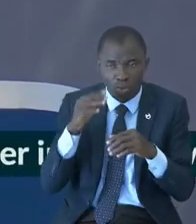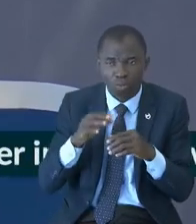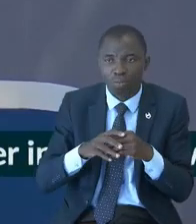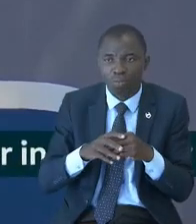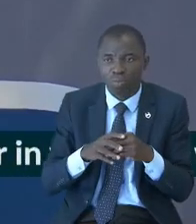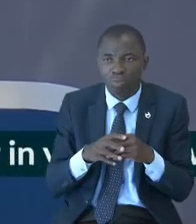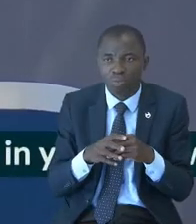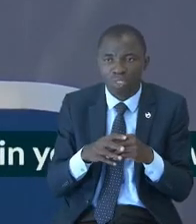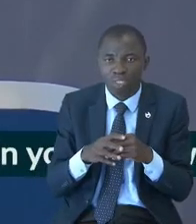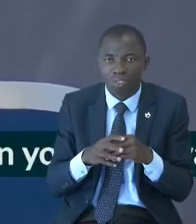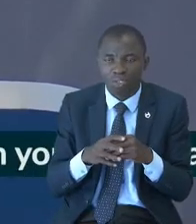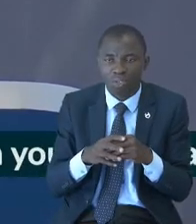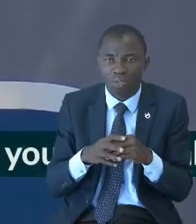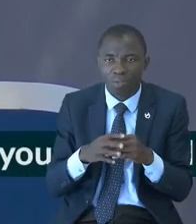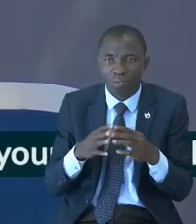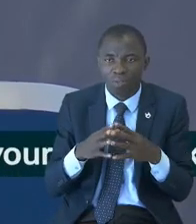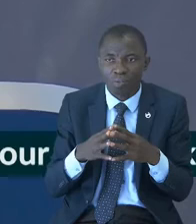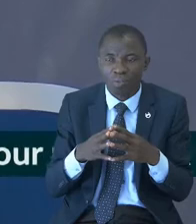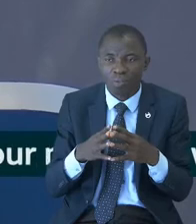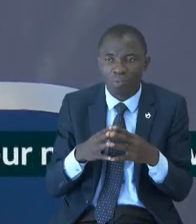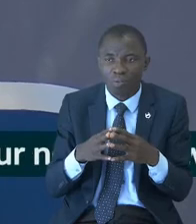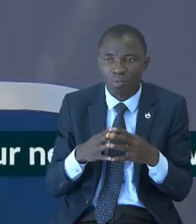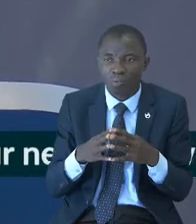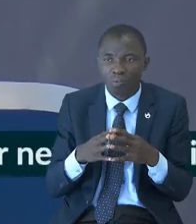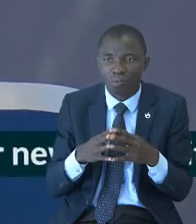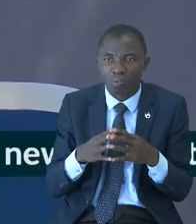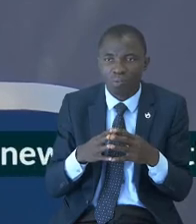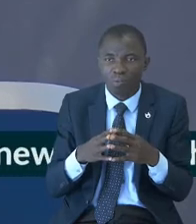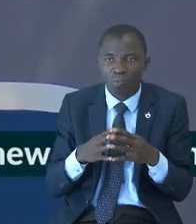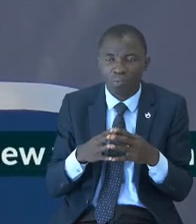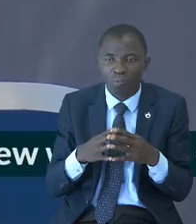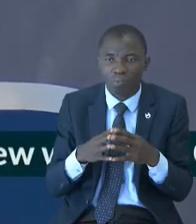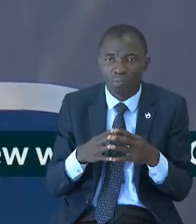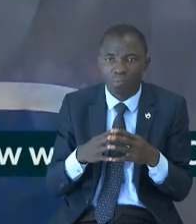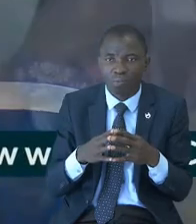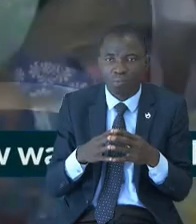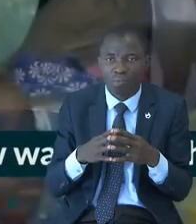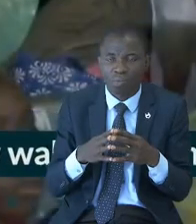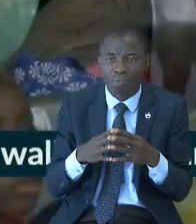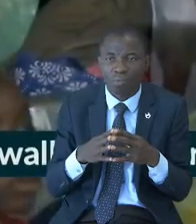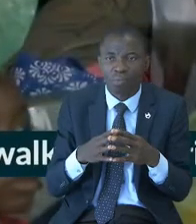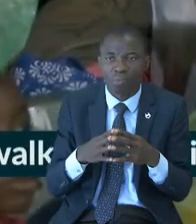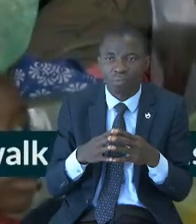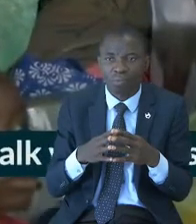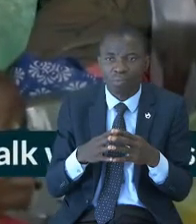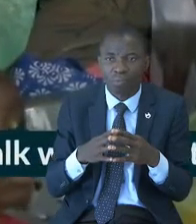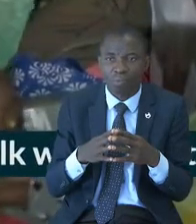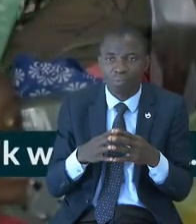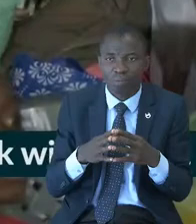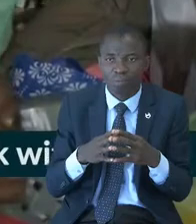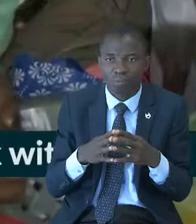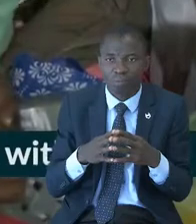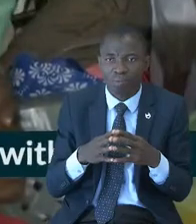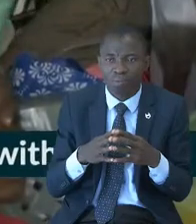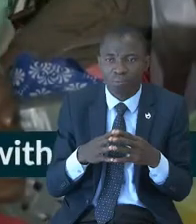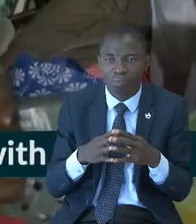put the class and the department there. These are the basic things in the decision slip, please, and write legibly.